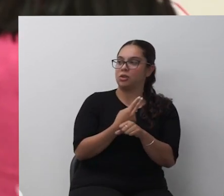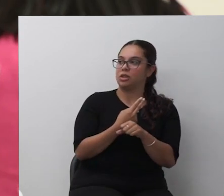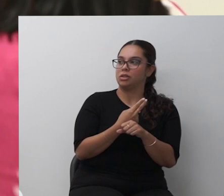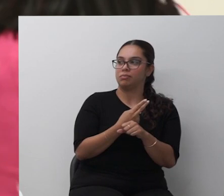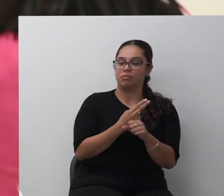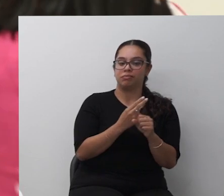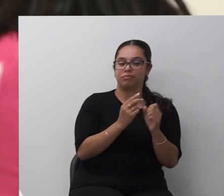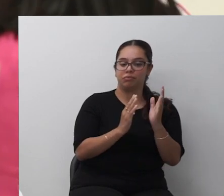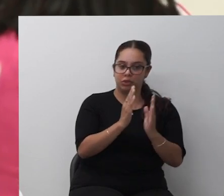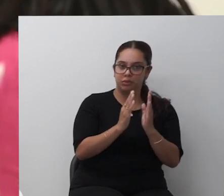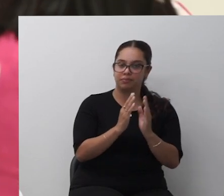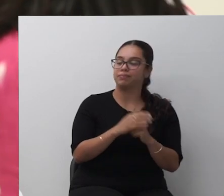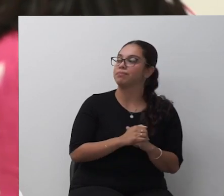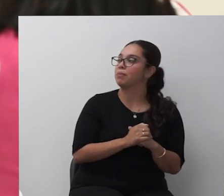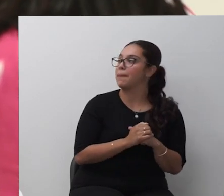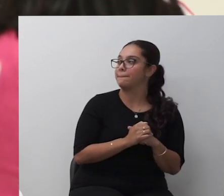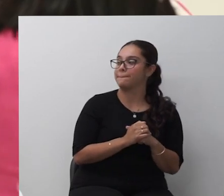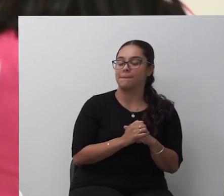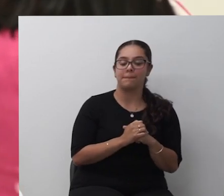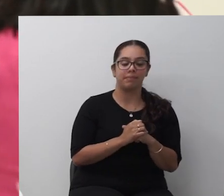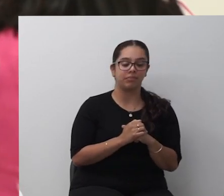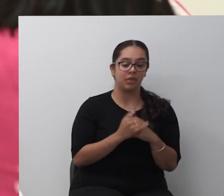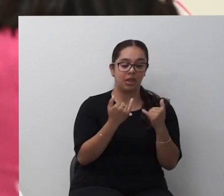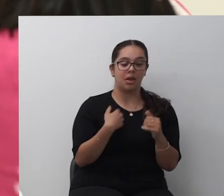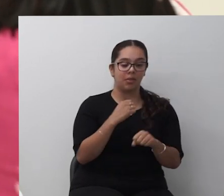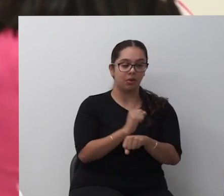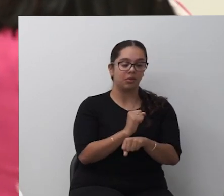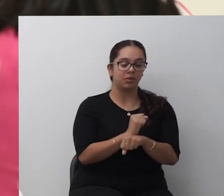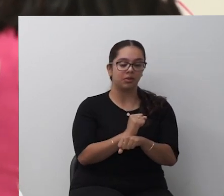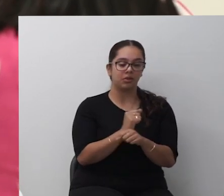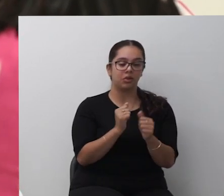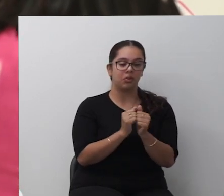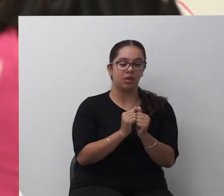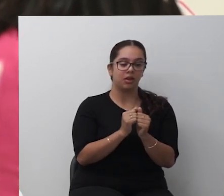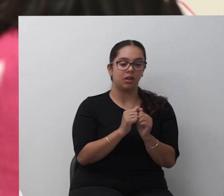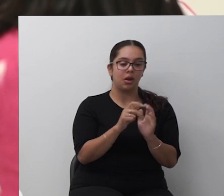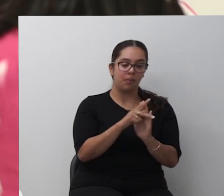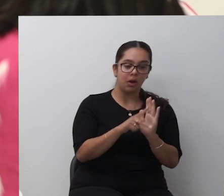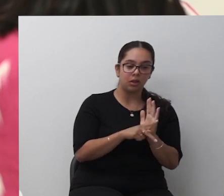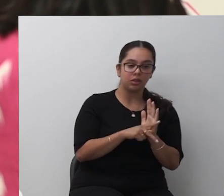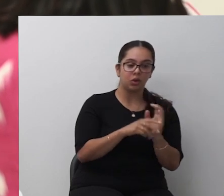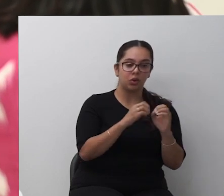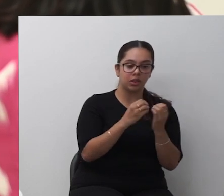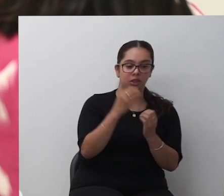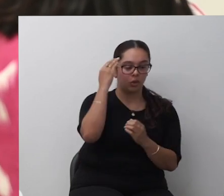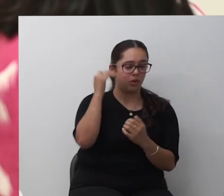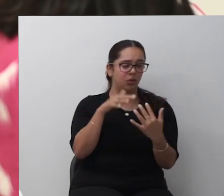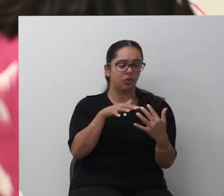person-to-person basis. And then I think now in my work as with policy and organizing around the Korean War,